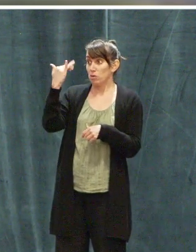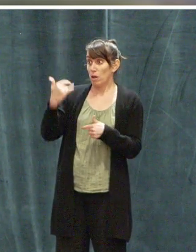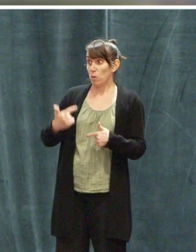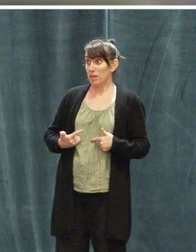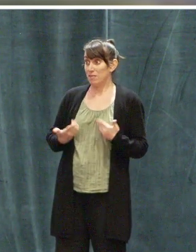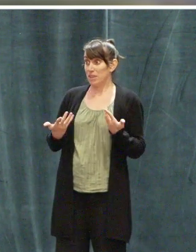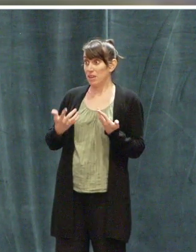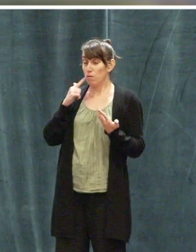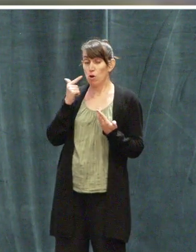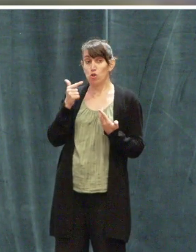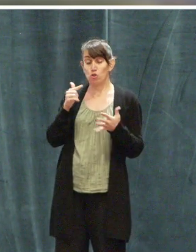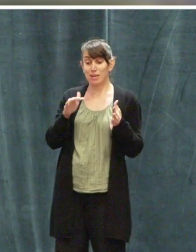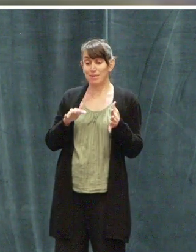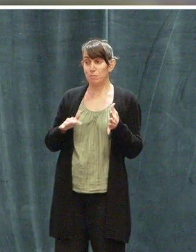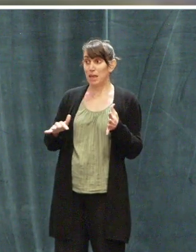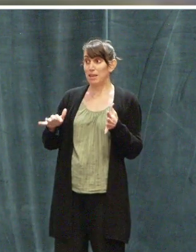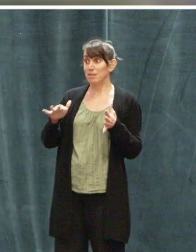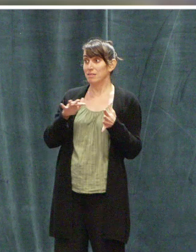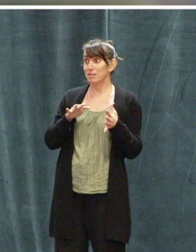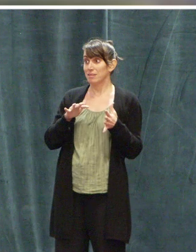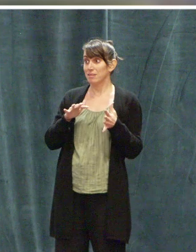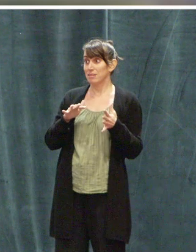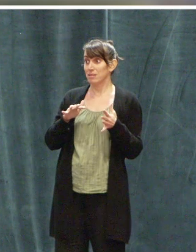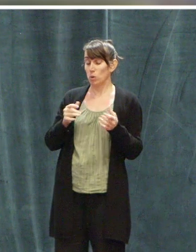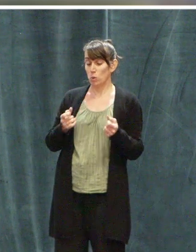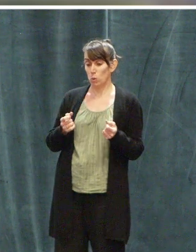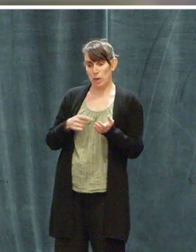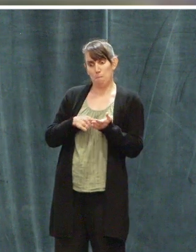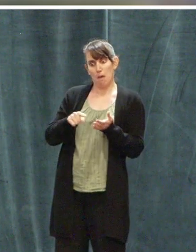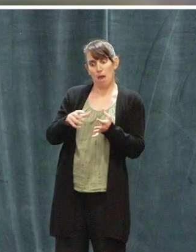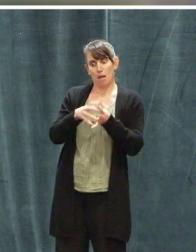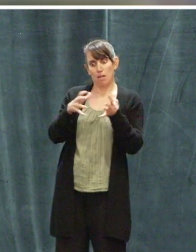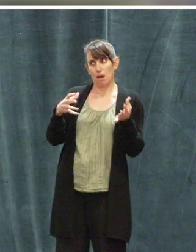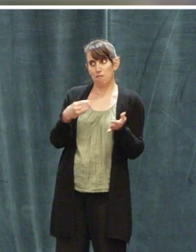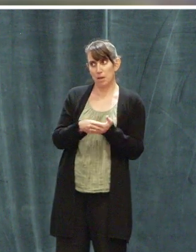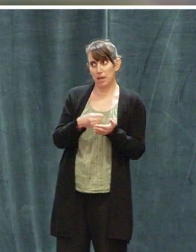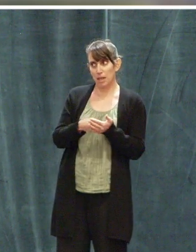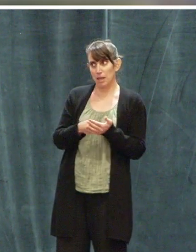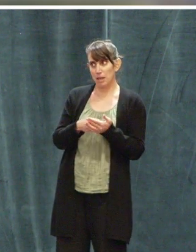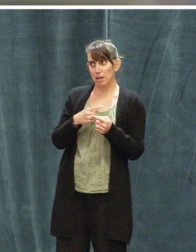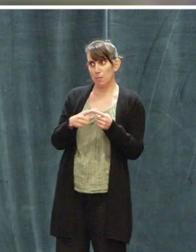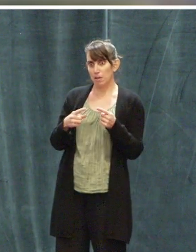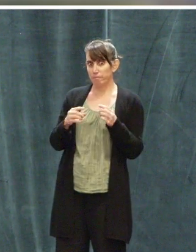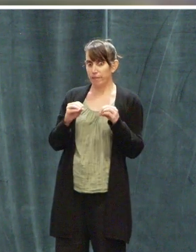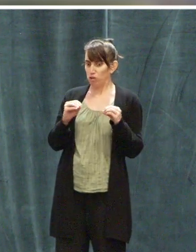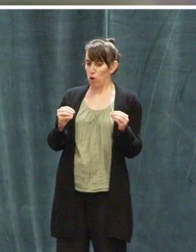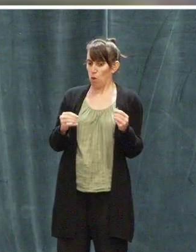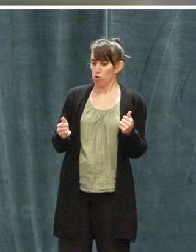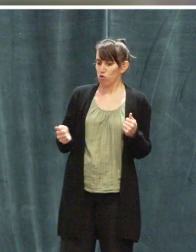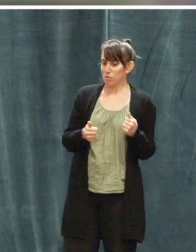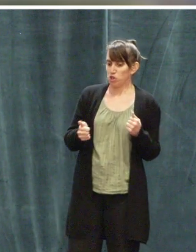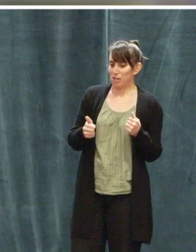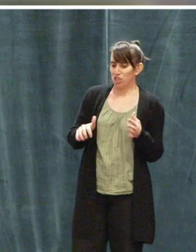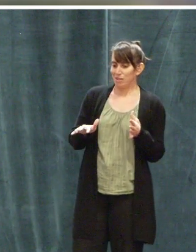your green space. We pay an enormous amount of money to live over here. We also are inconvenienced because we have no transportation. And